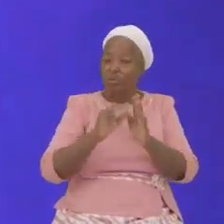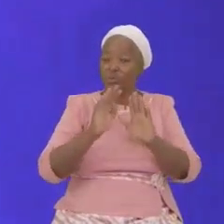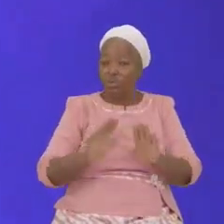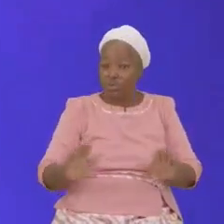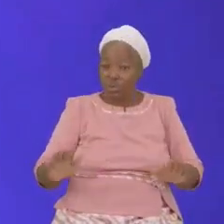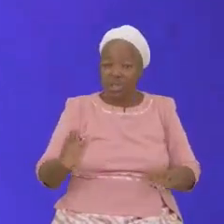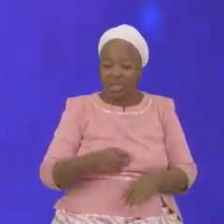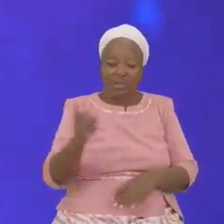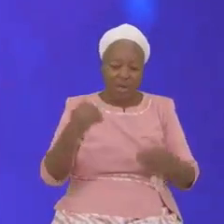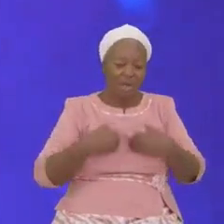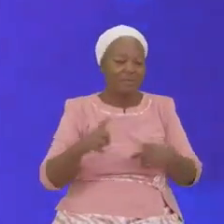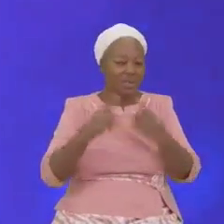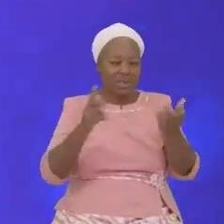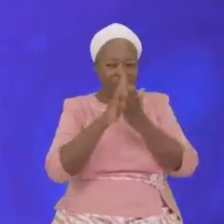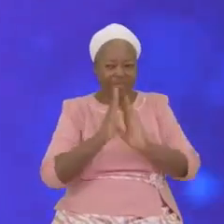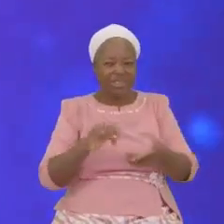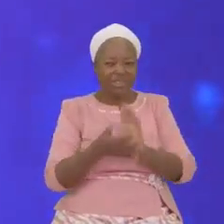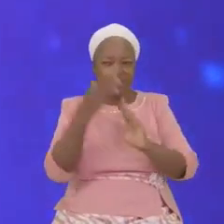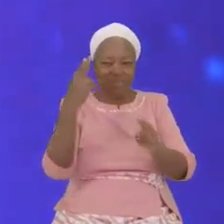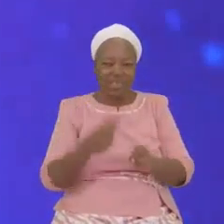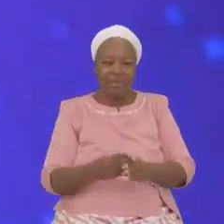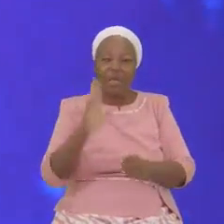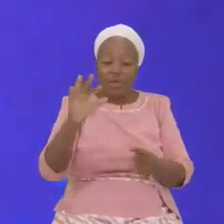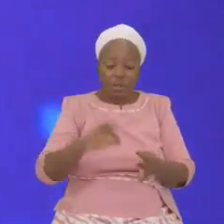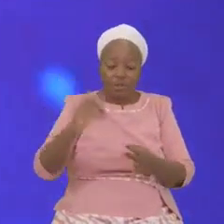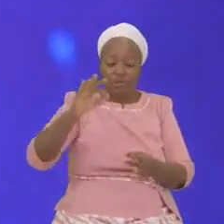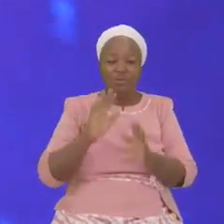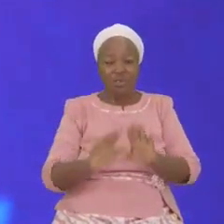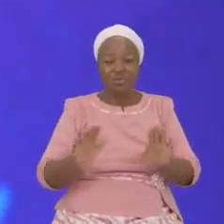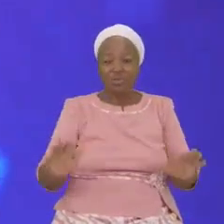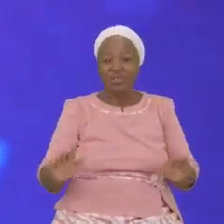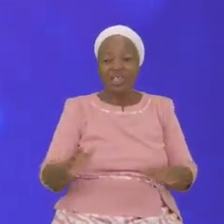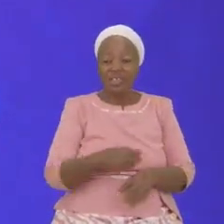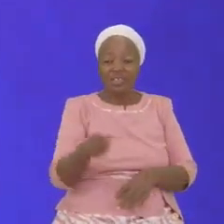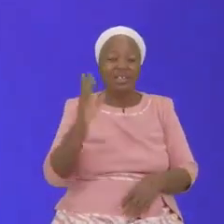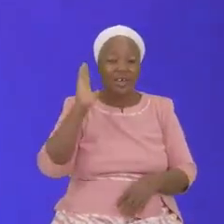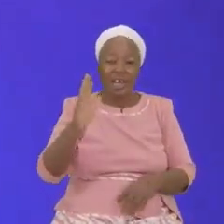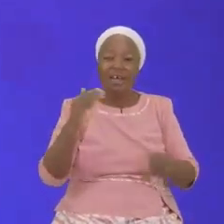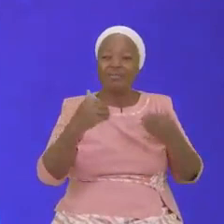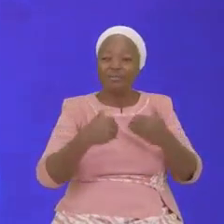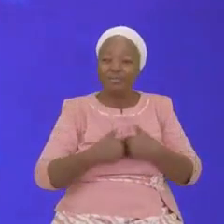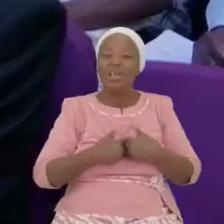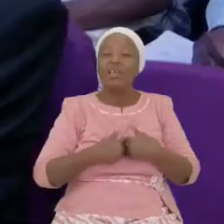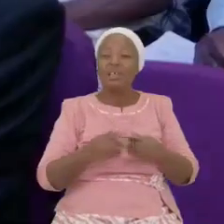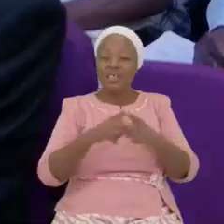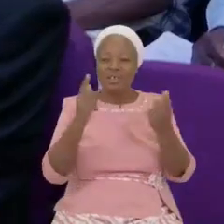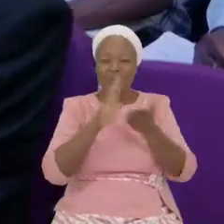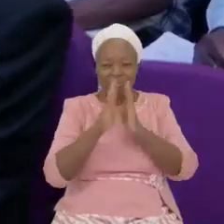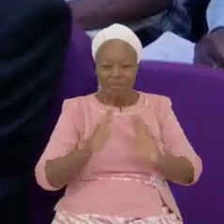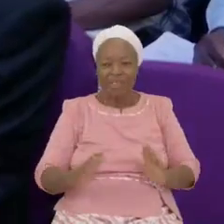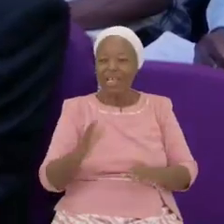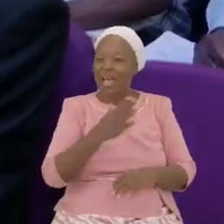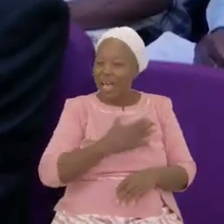they'll have great peace. Your spiritual children, they'll have great peace.